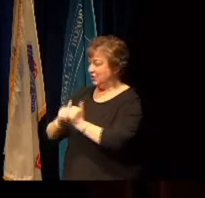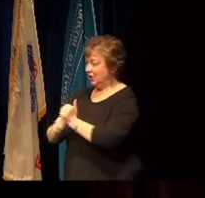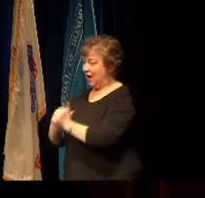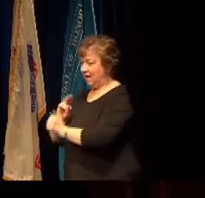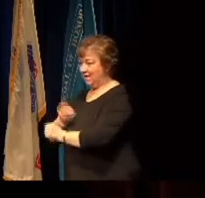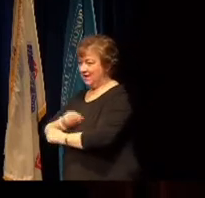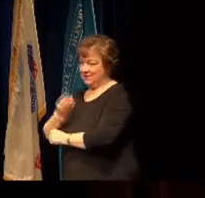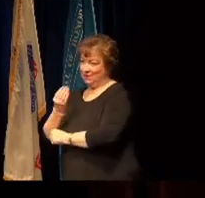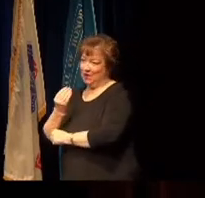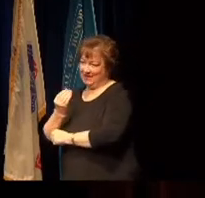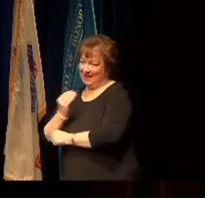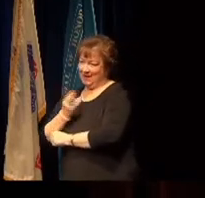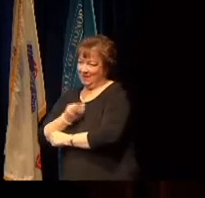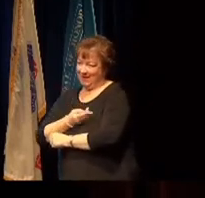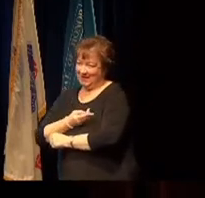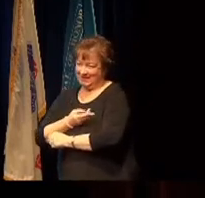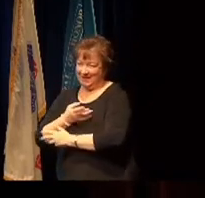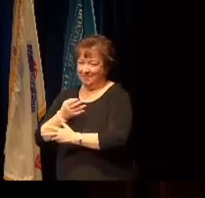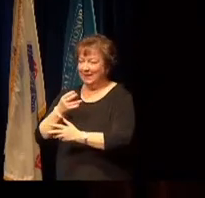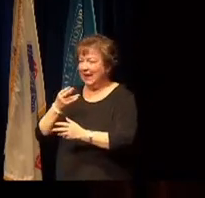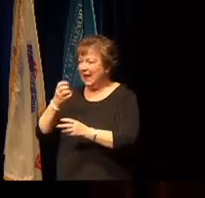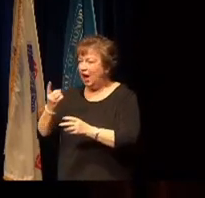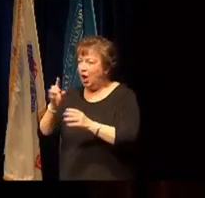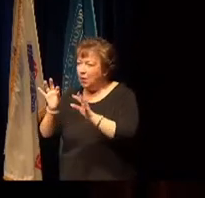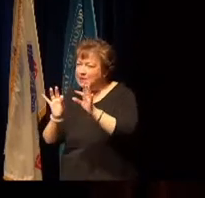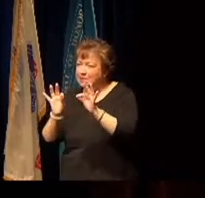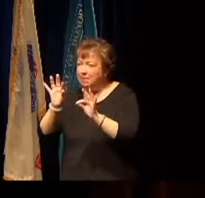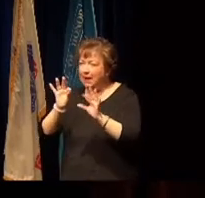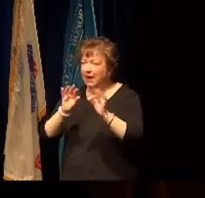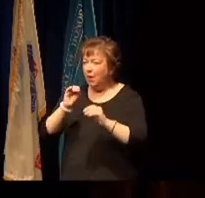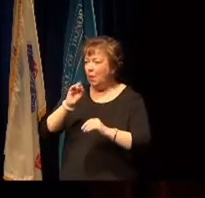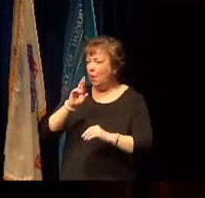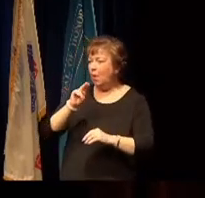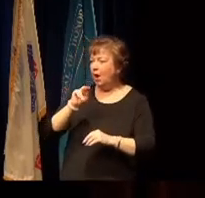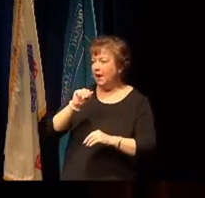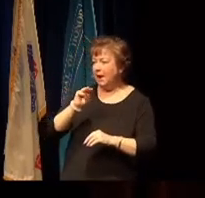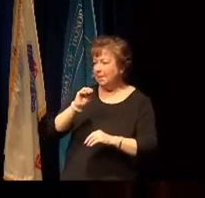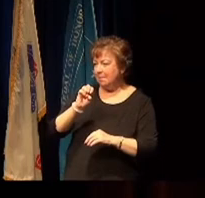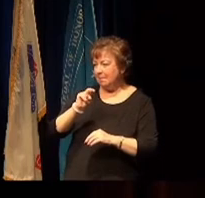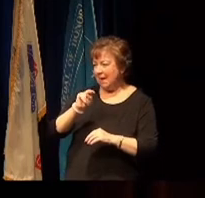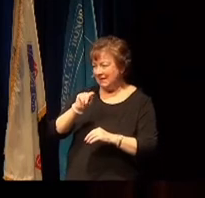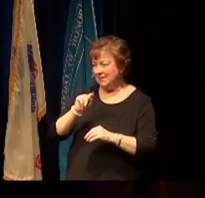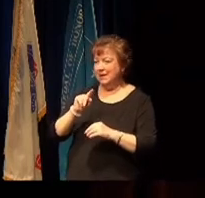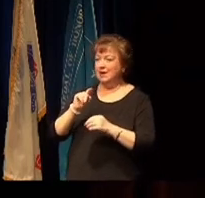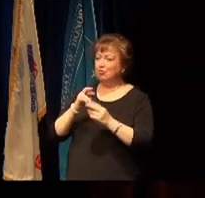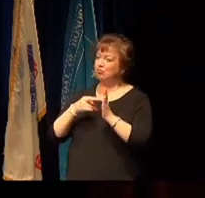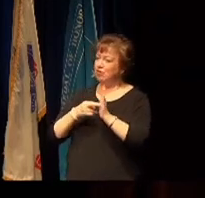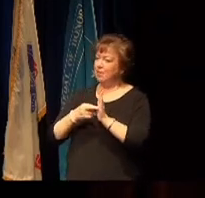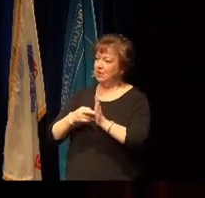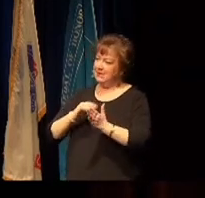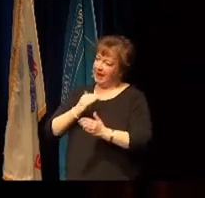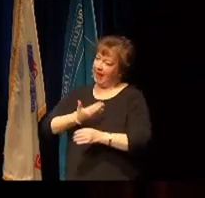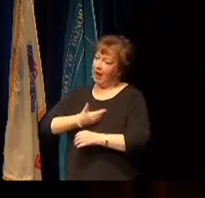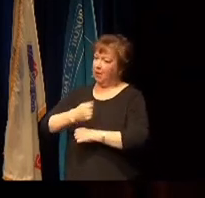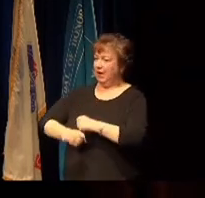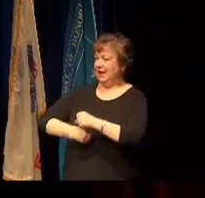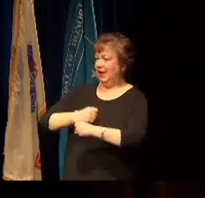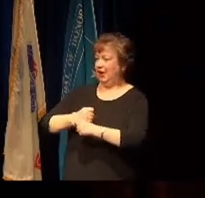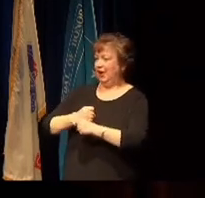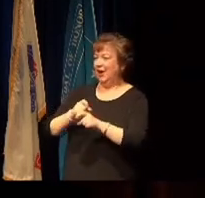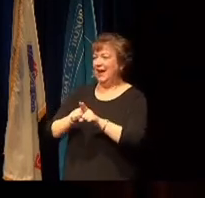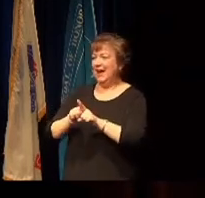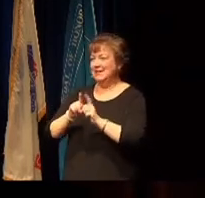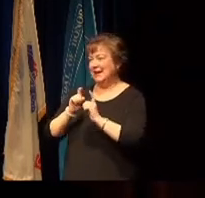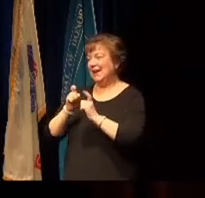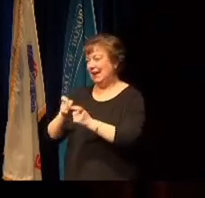Every Christmas, he would pick out an ornament that would represent our year as a gift to keep. And he would plan